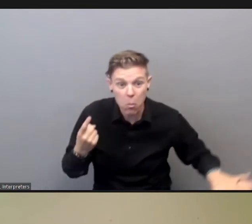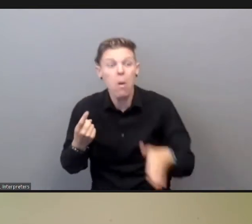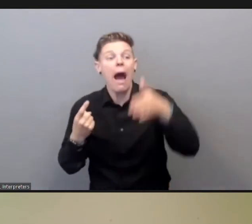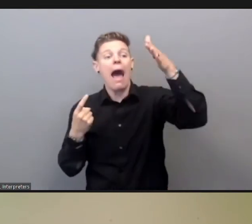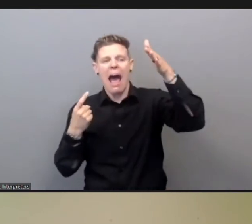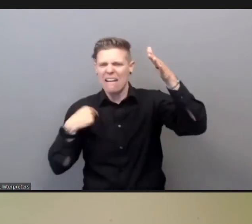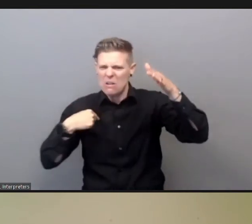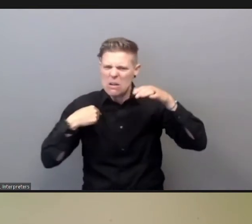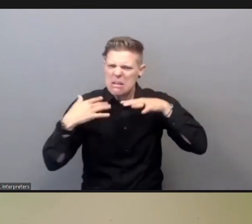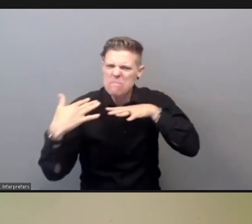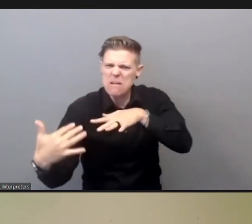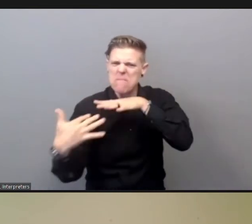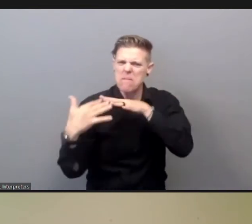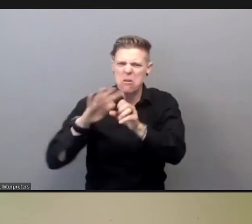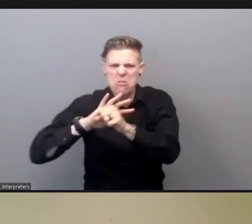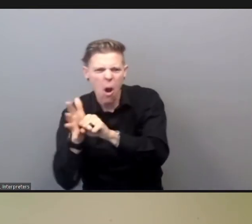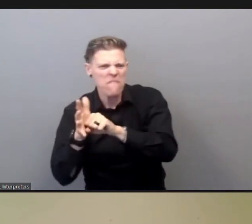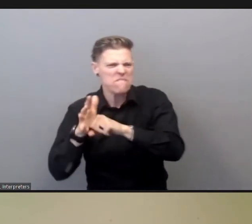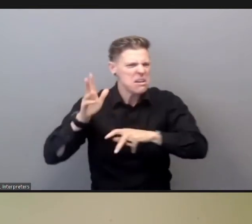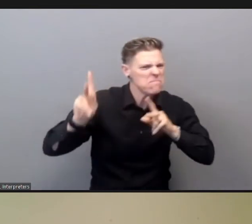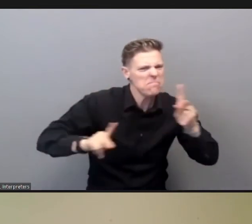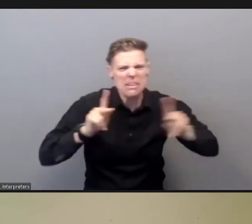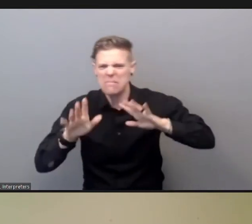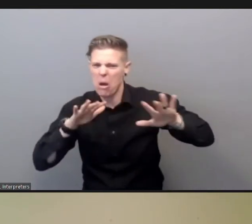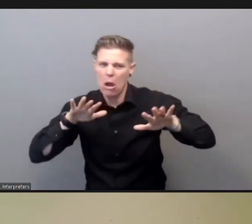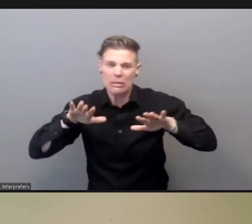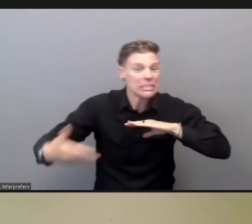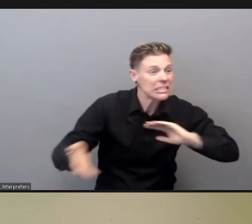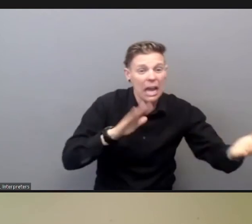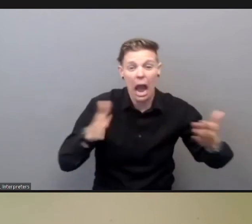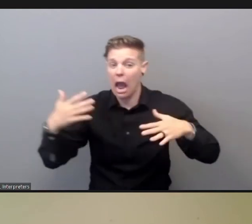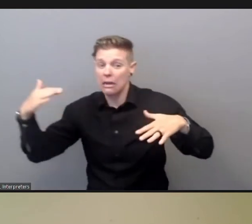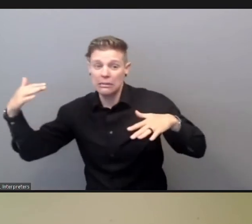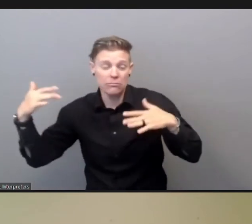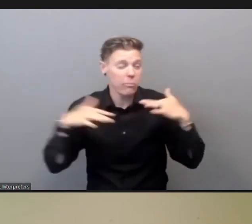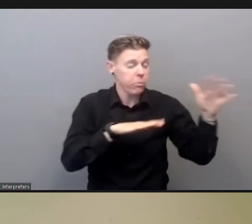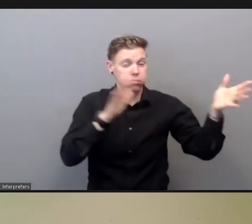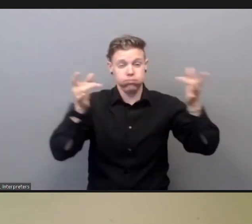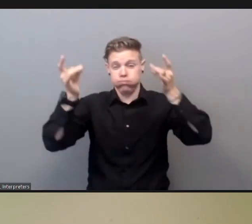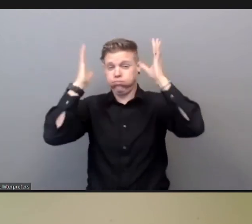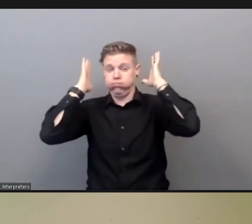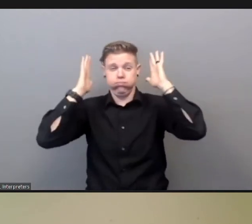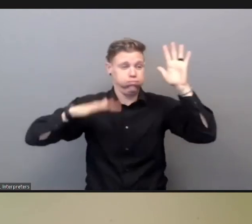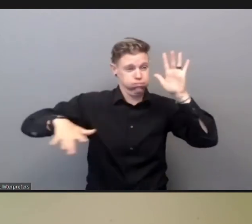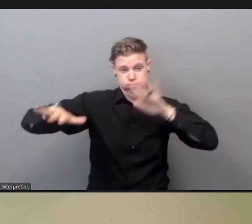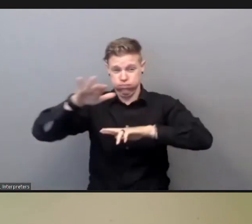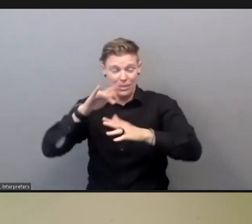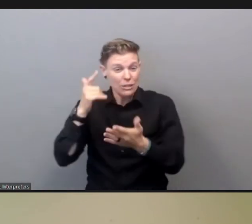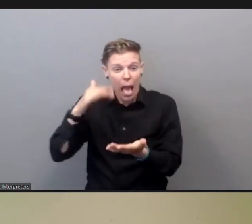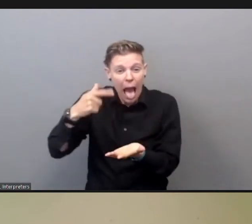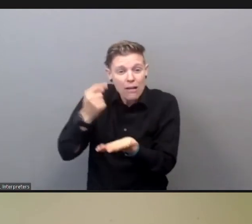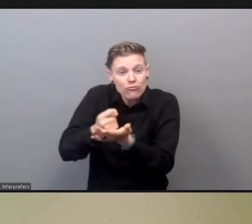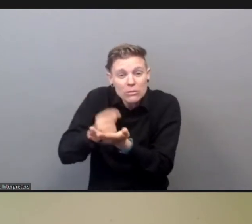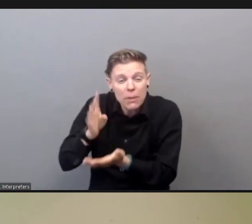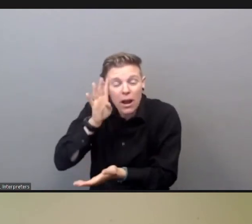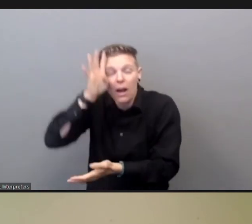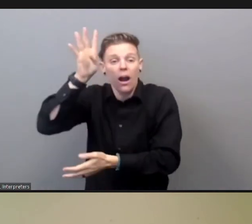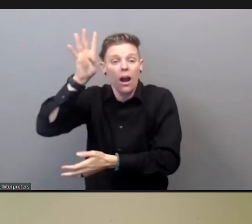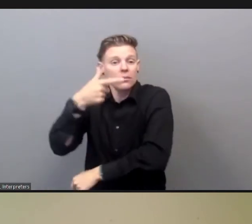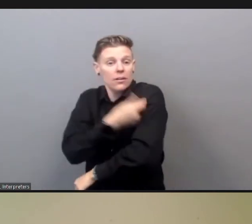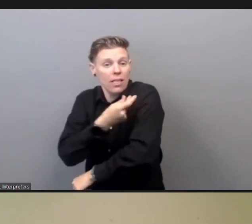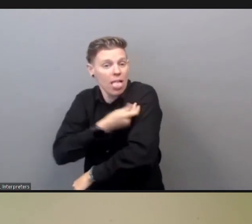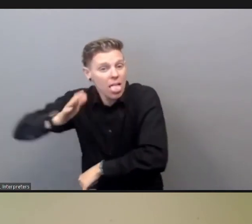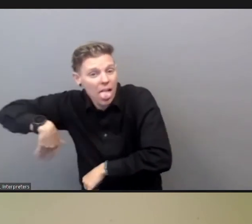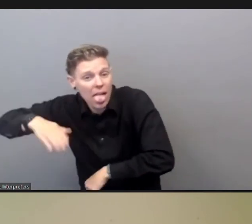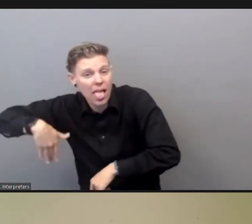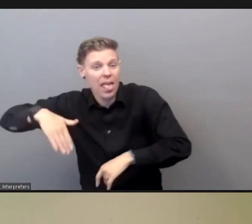that's killing people and hospitalizing people. And you really don't have too much in the way of treatment or prevention. And now with